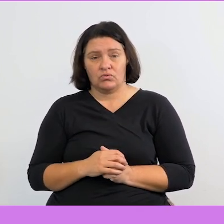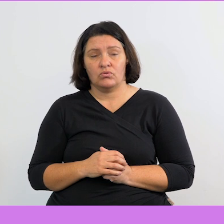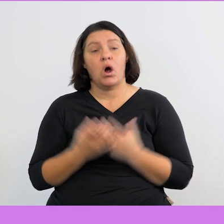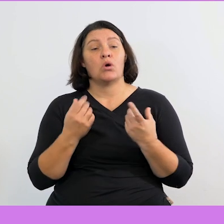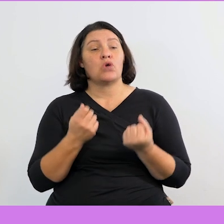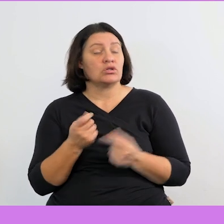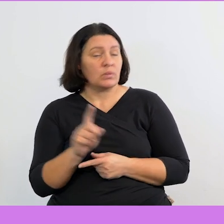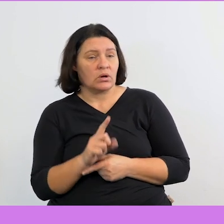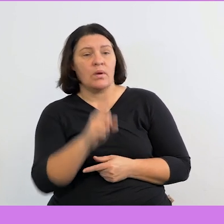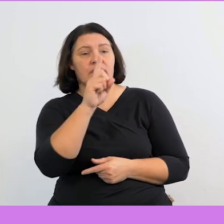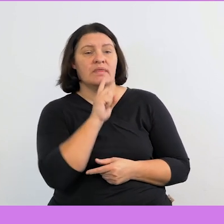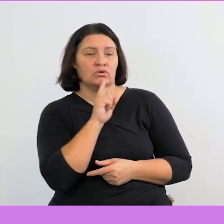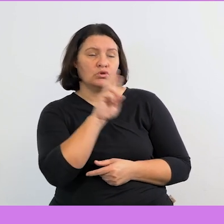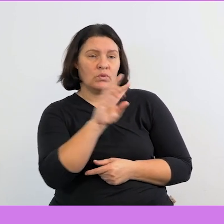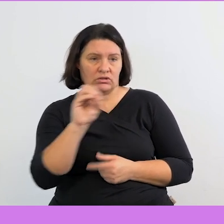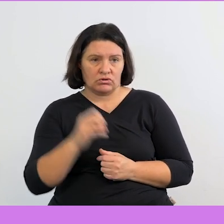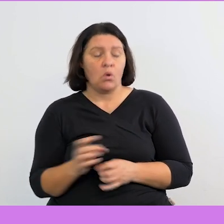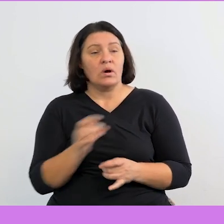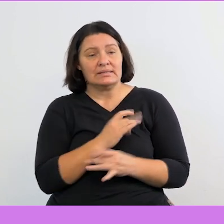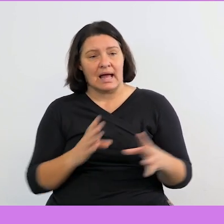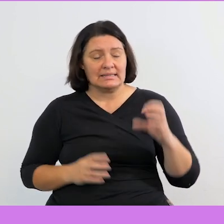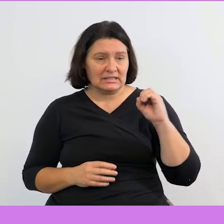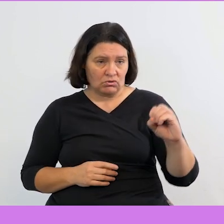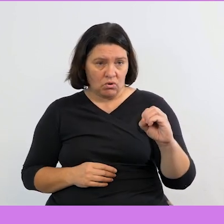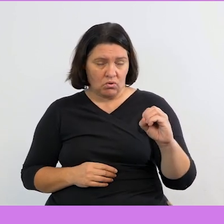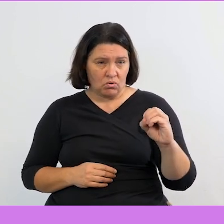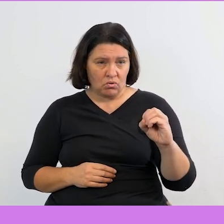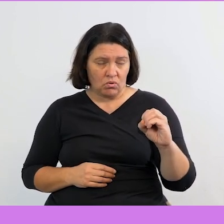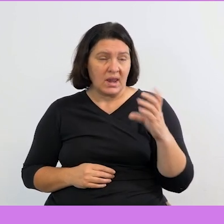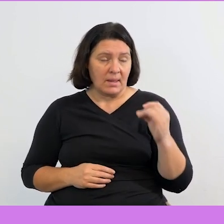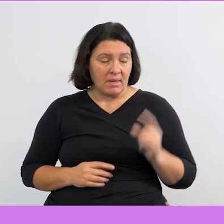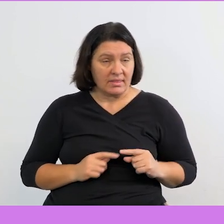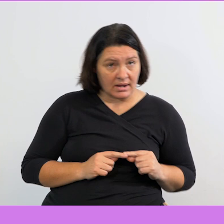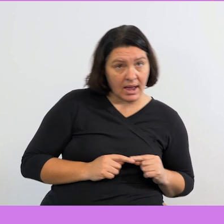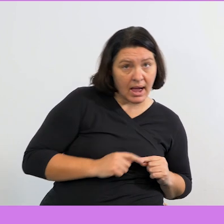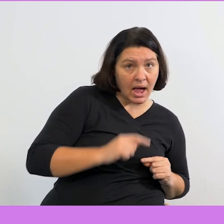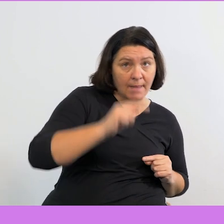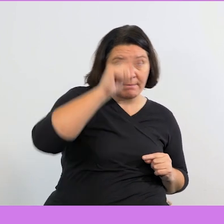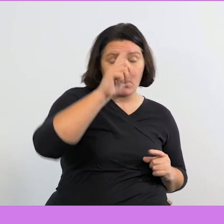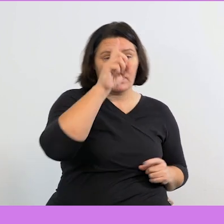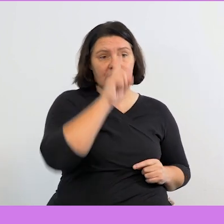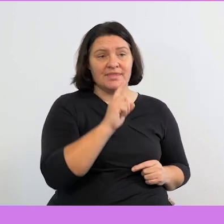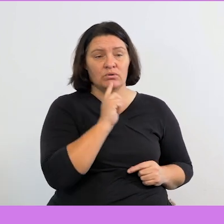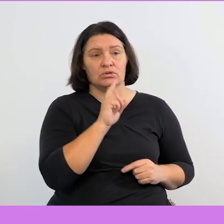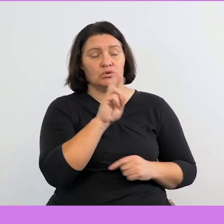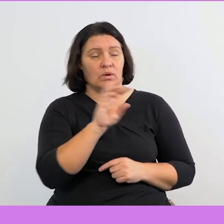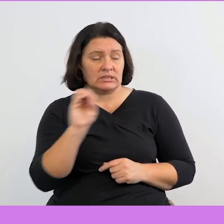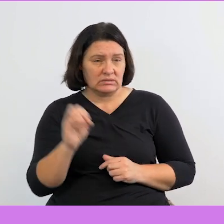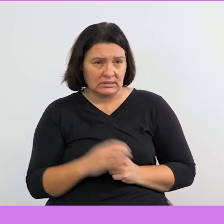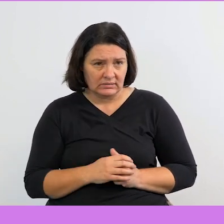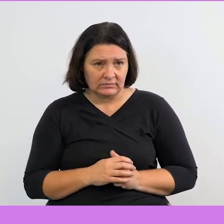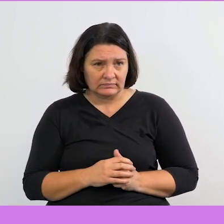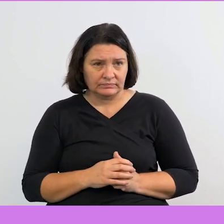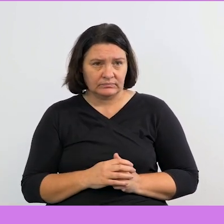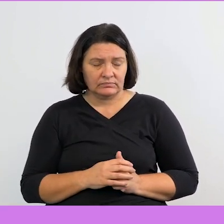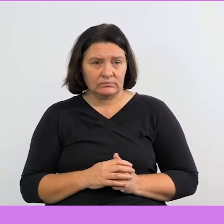right? Total cost will be 1,200. So I start at 0 for the number of Vaux rolls, as you can see there. What